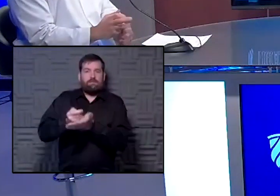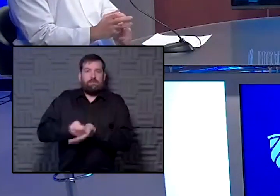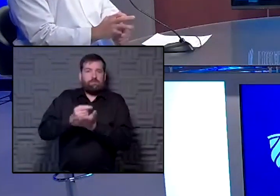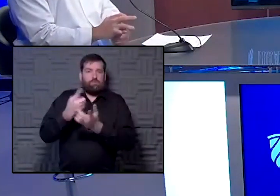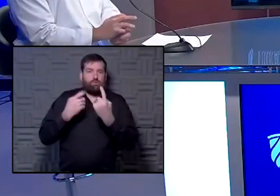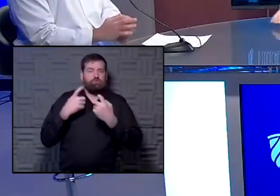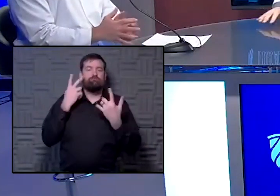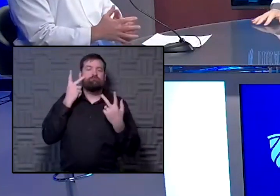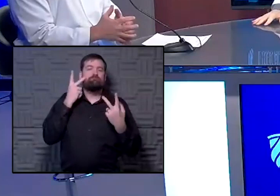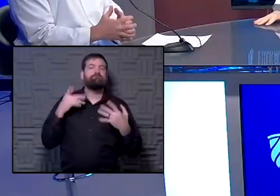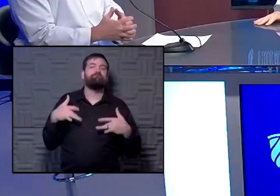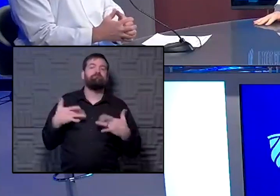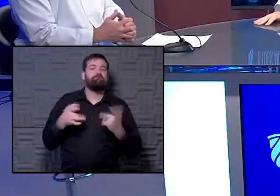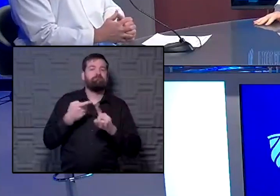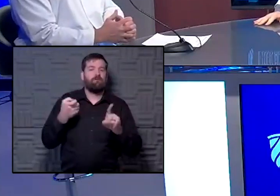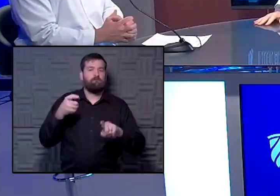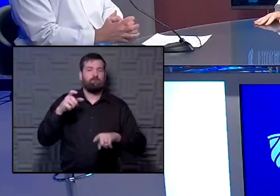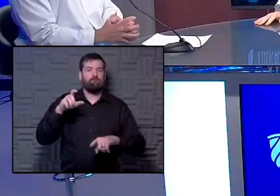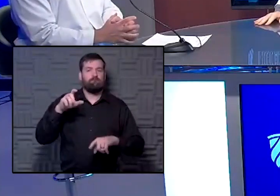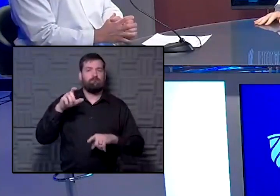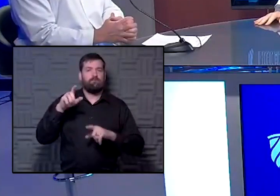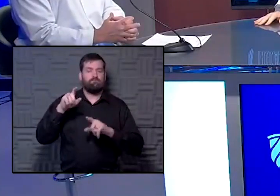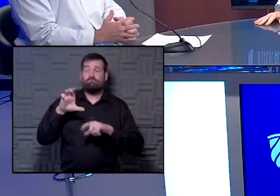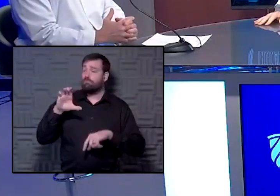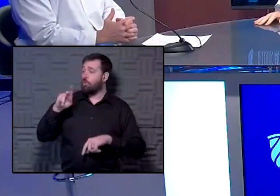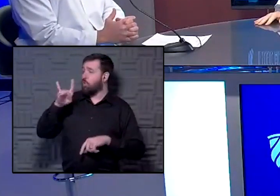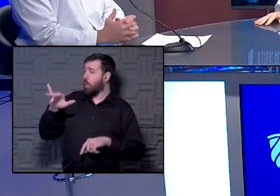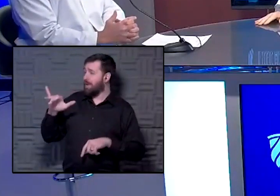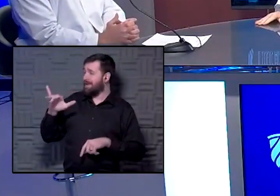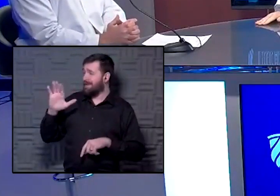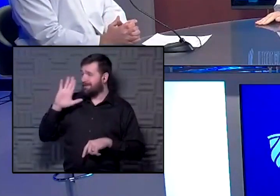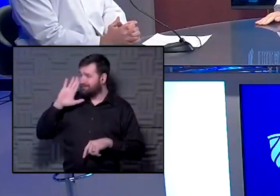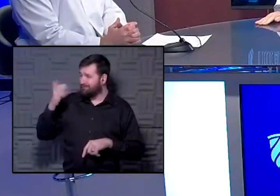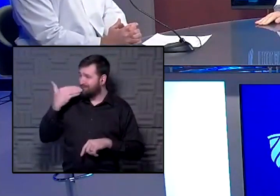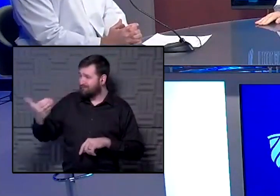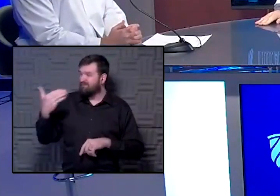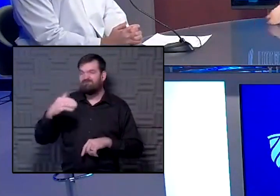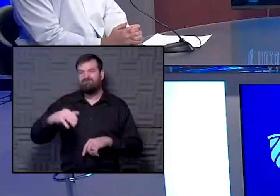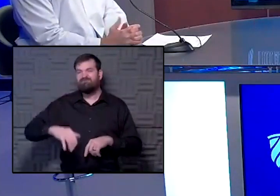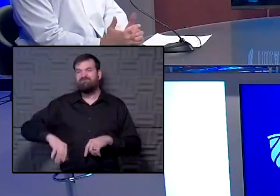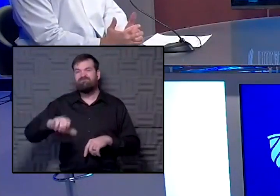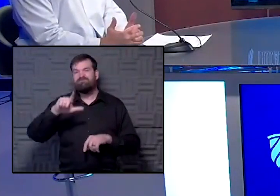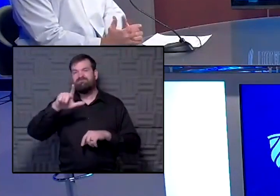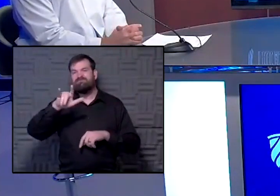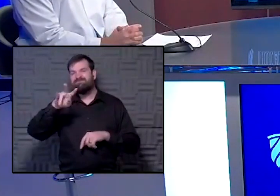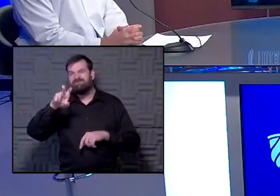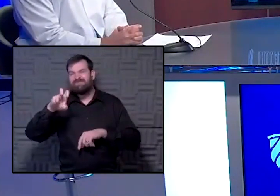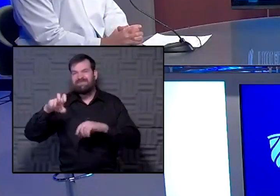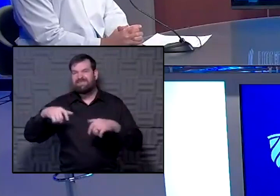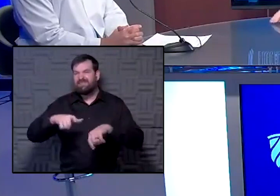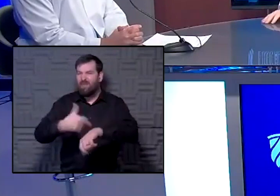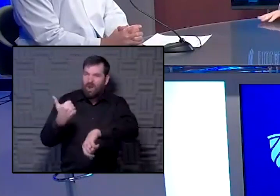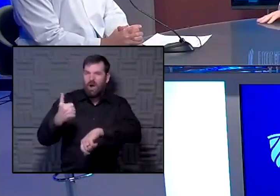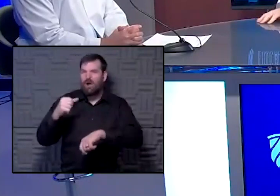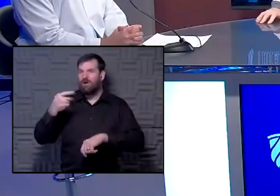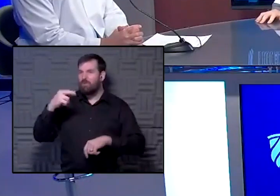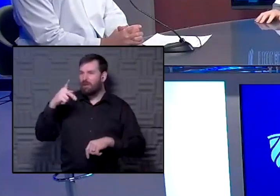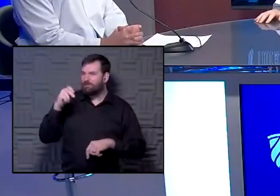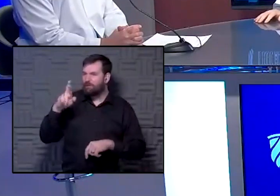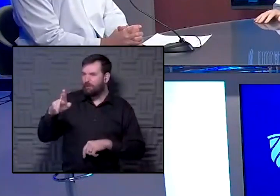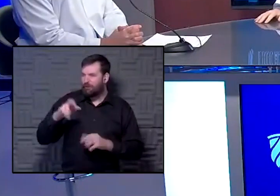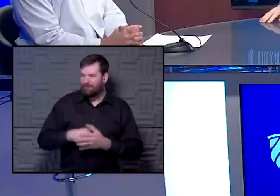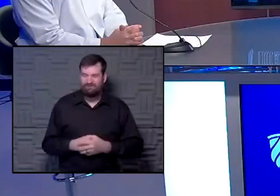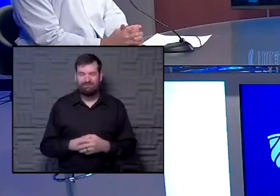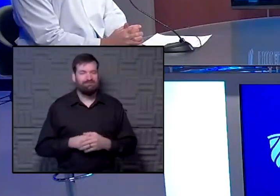with the reporters first. Hey, good morning, Cody Holyoke, Channel 9. Hi, Cody. Live long and prosper, Cody. And make it so, Dr. Stites.